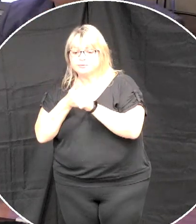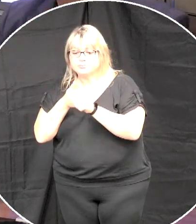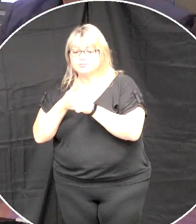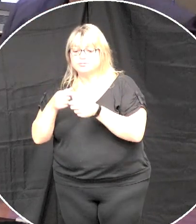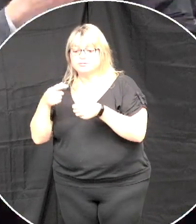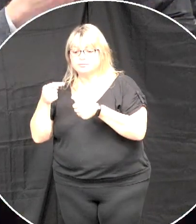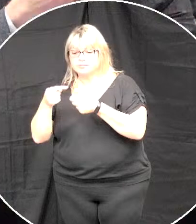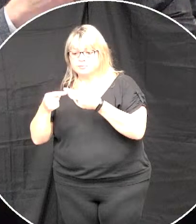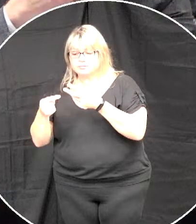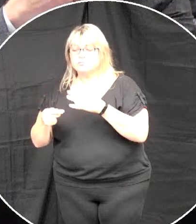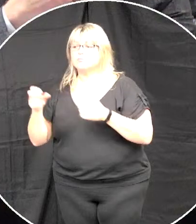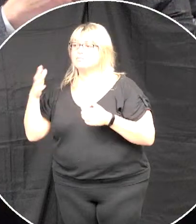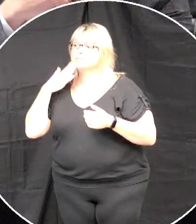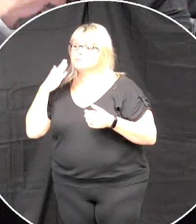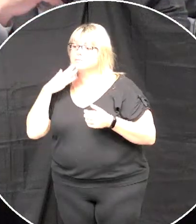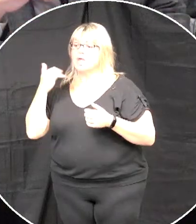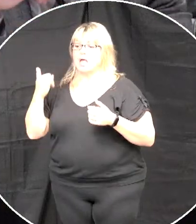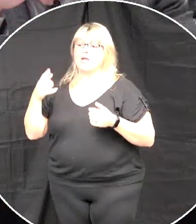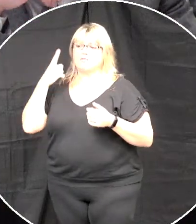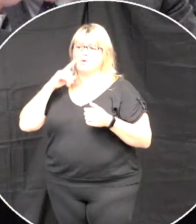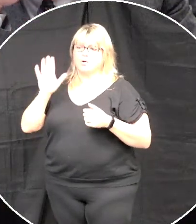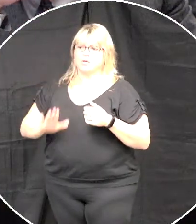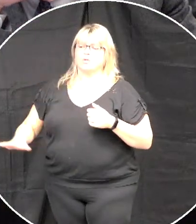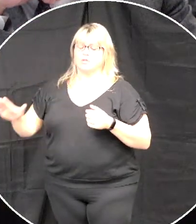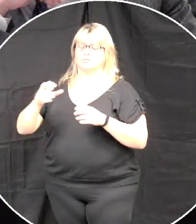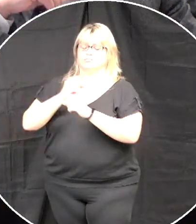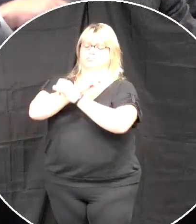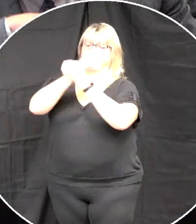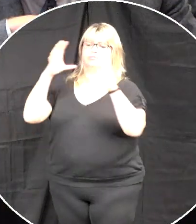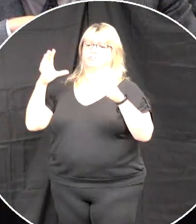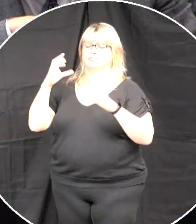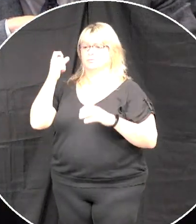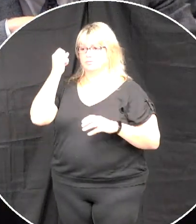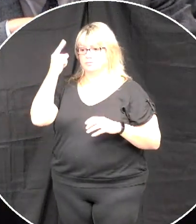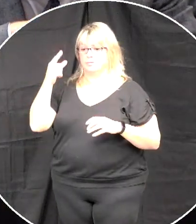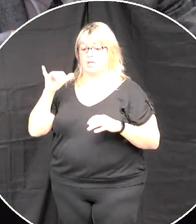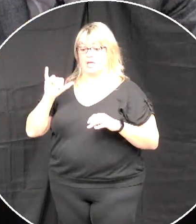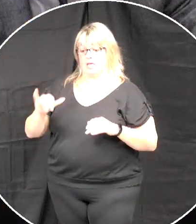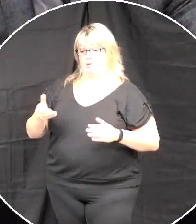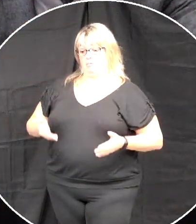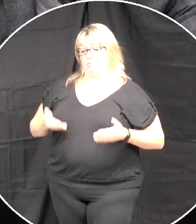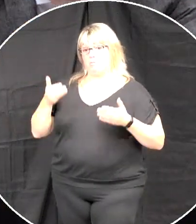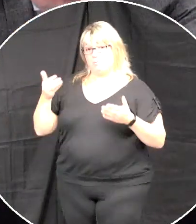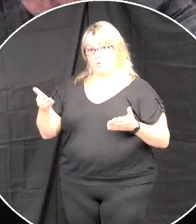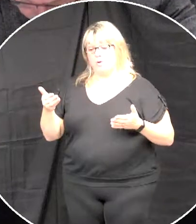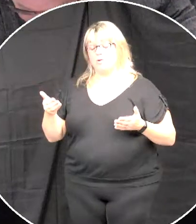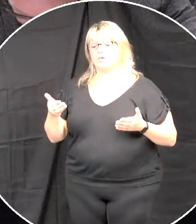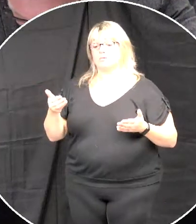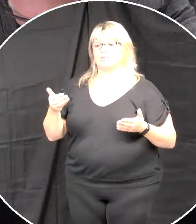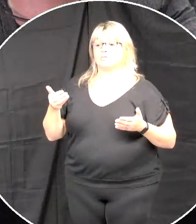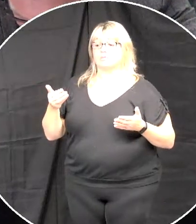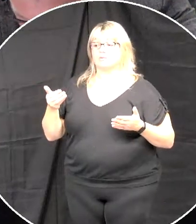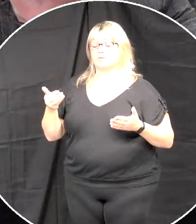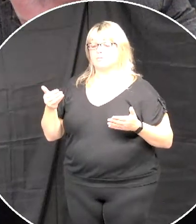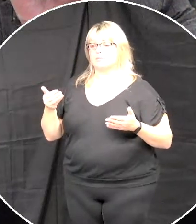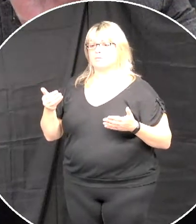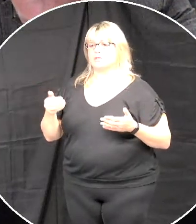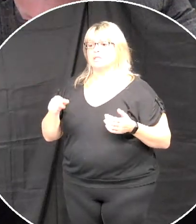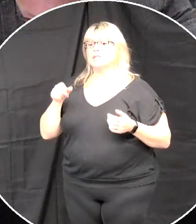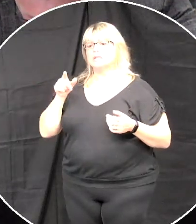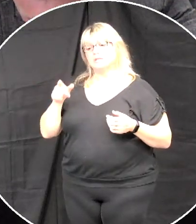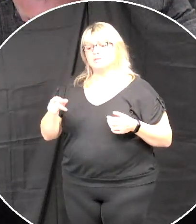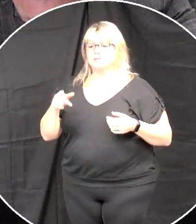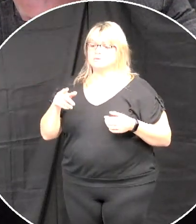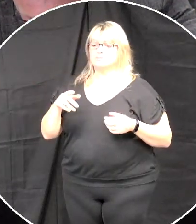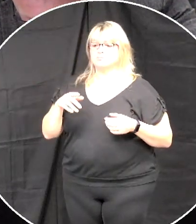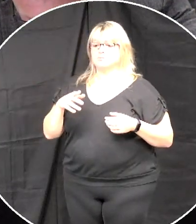Thank you, Chair. For context, the proposal or the recommendation that's being brought forward today is fairly